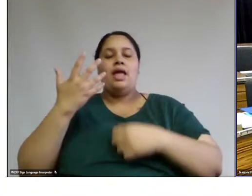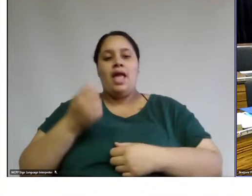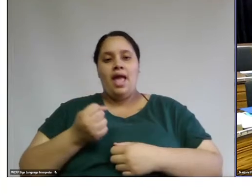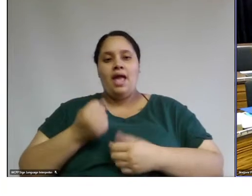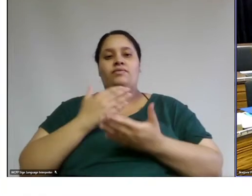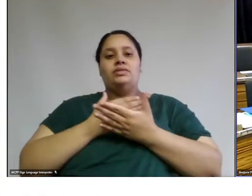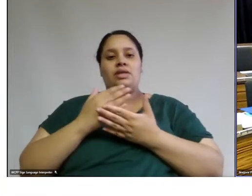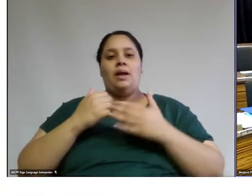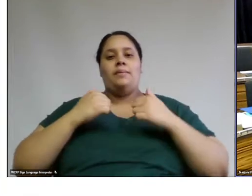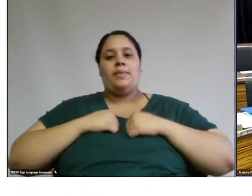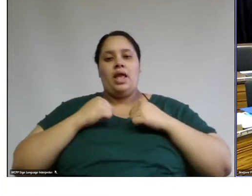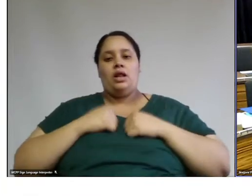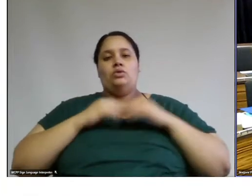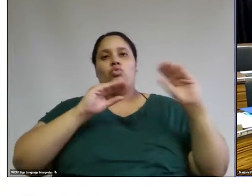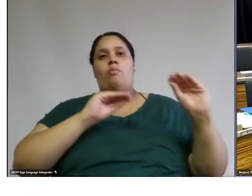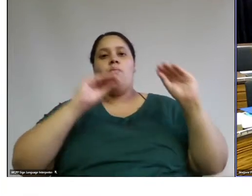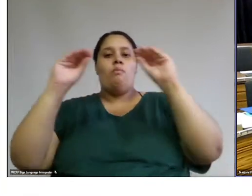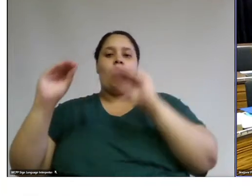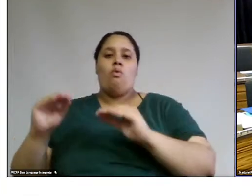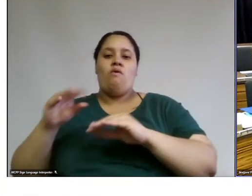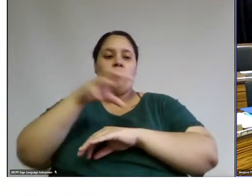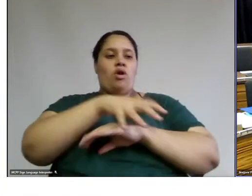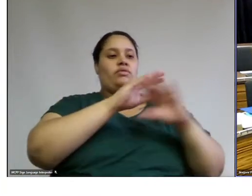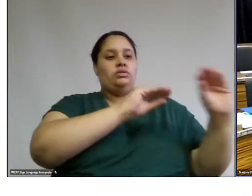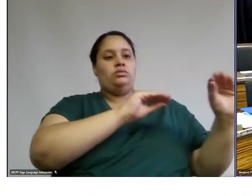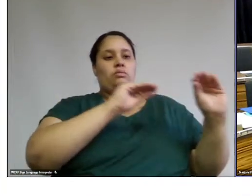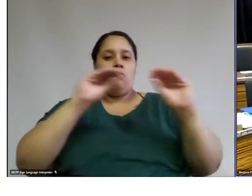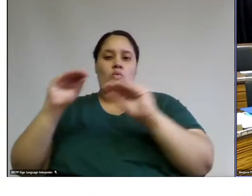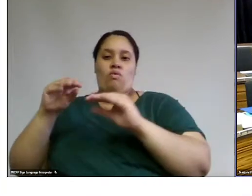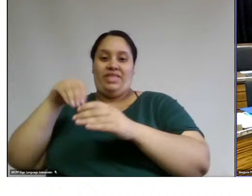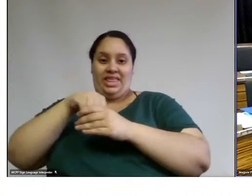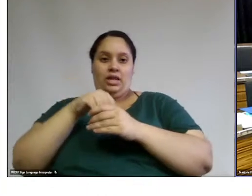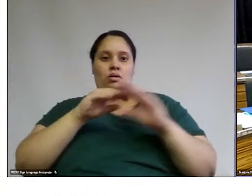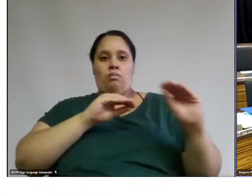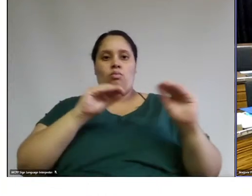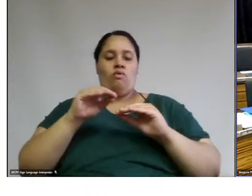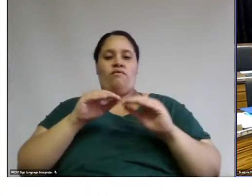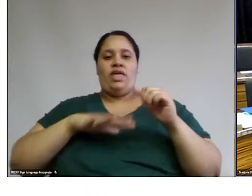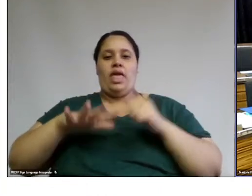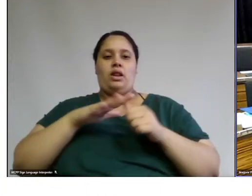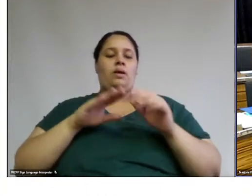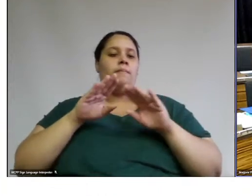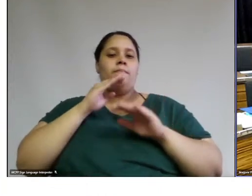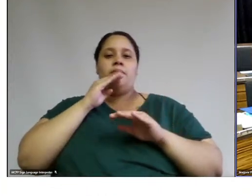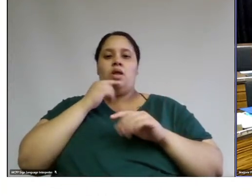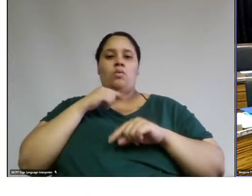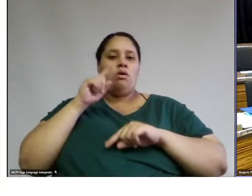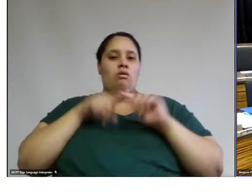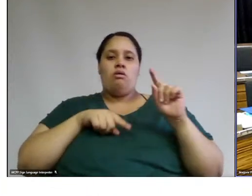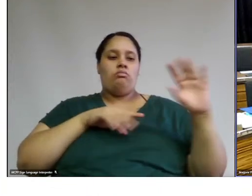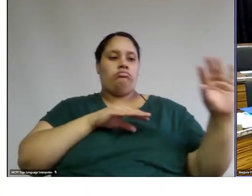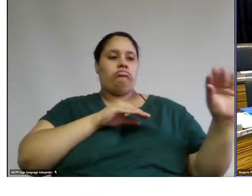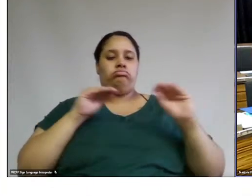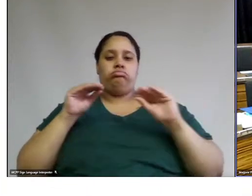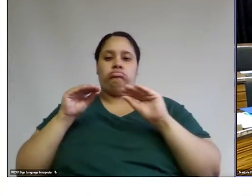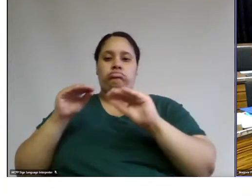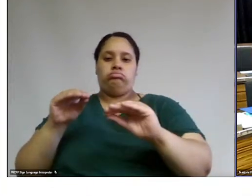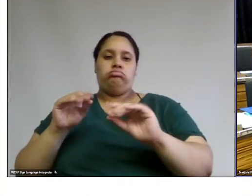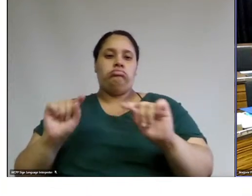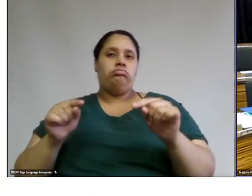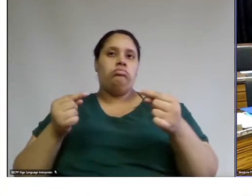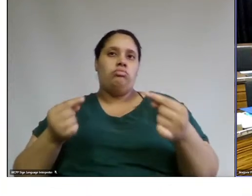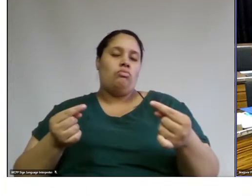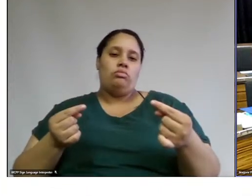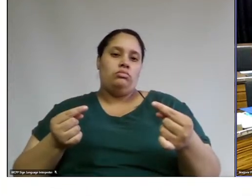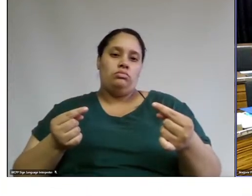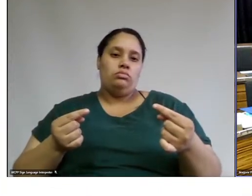of parents across the province. And then you see therefore that we aren't able to actually take the place that the child occupies with